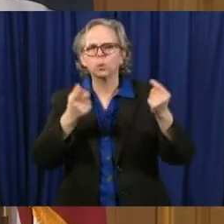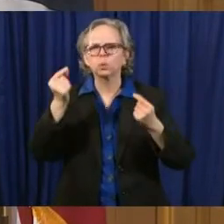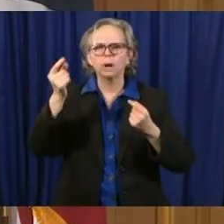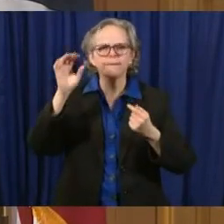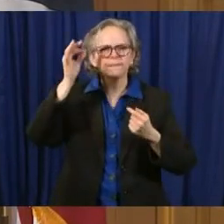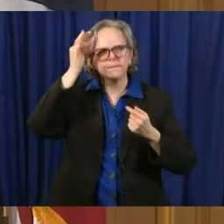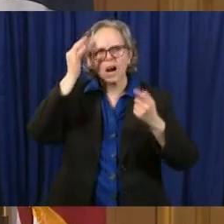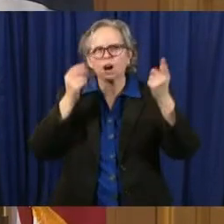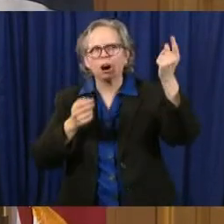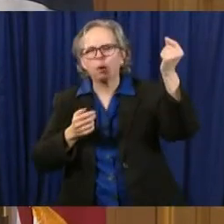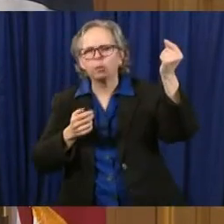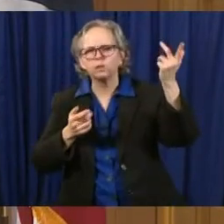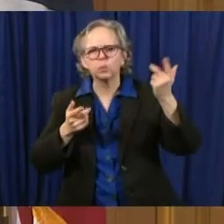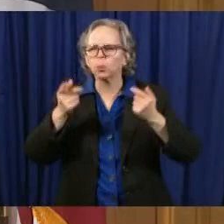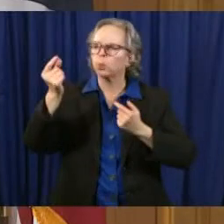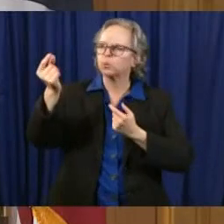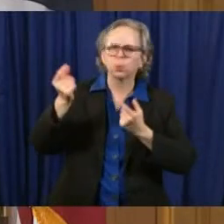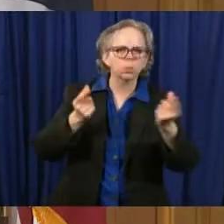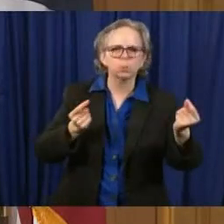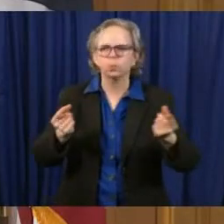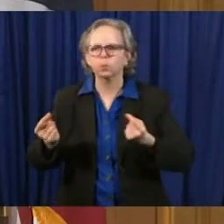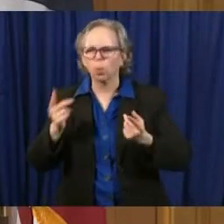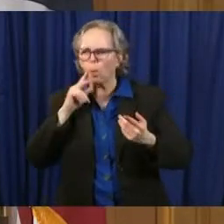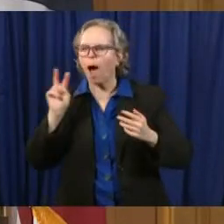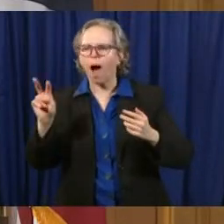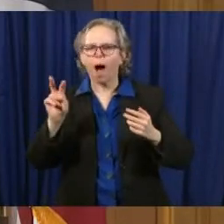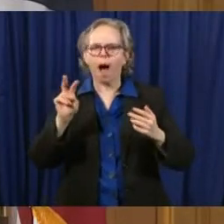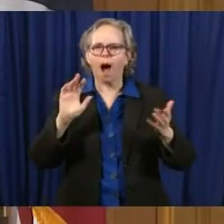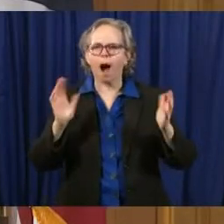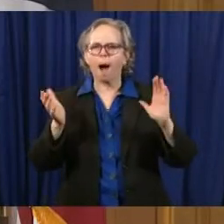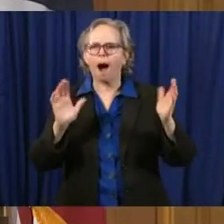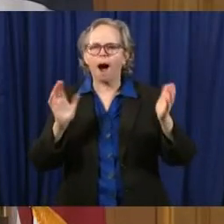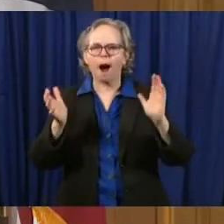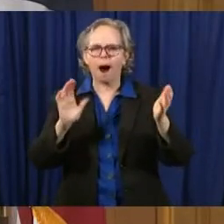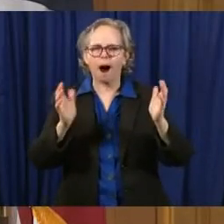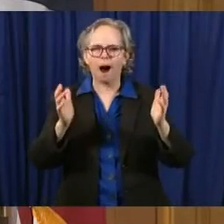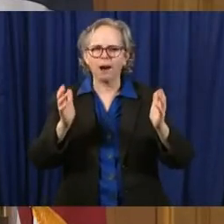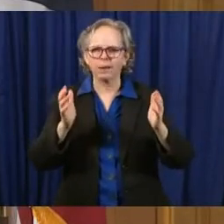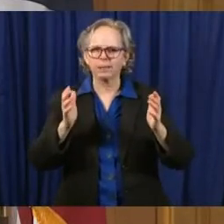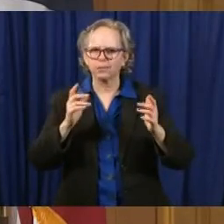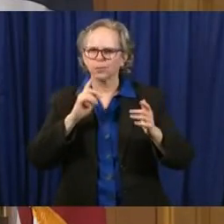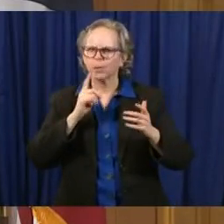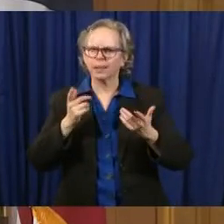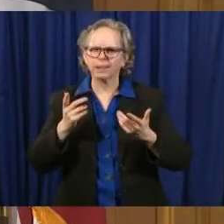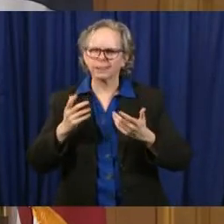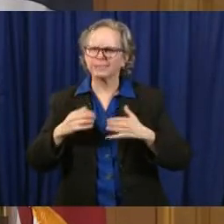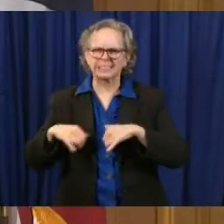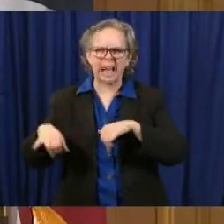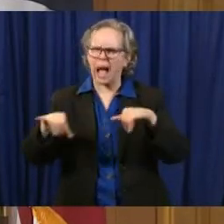these things. So it's not like we're talking about different ways out of this.